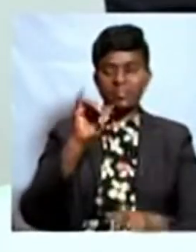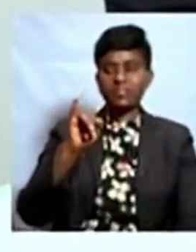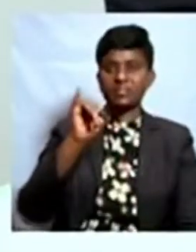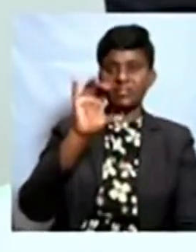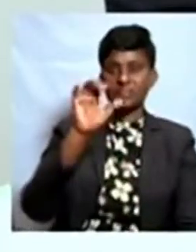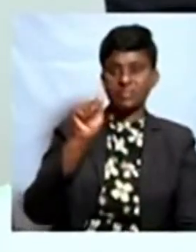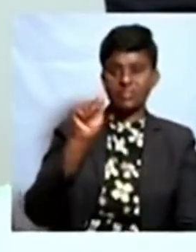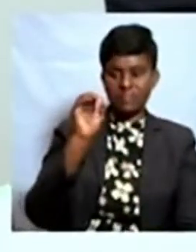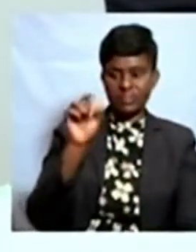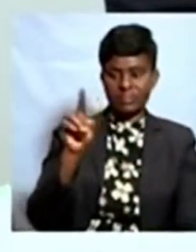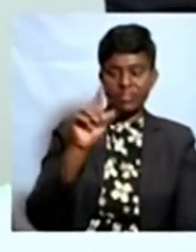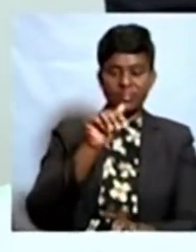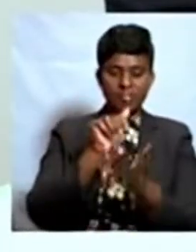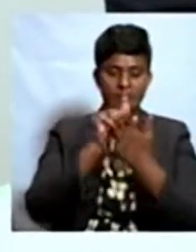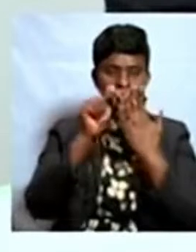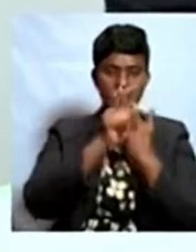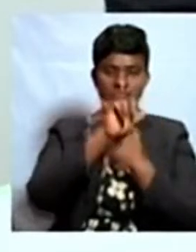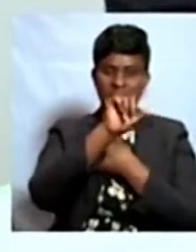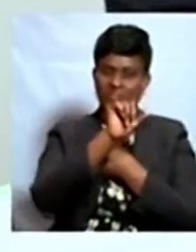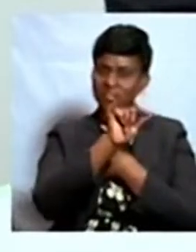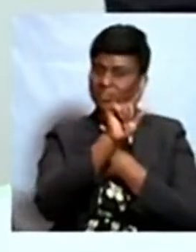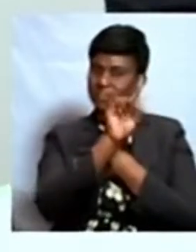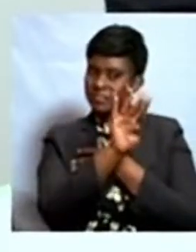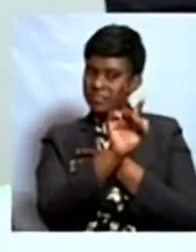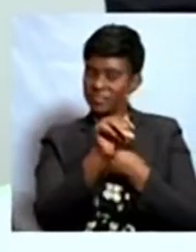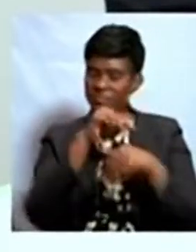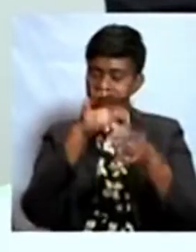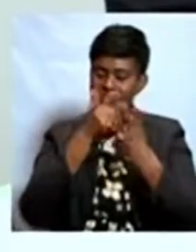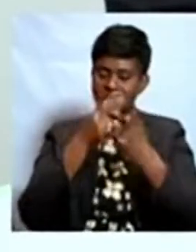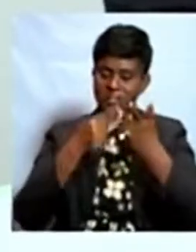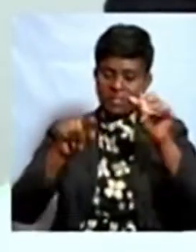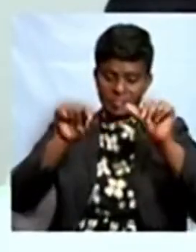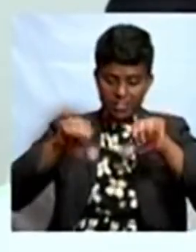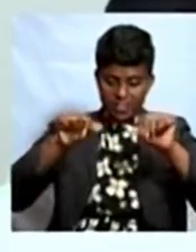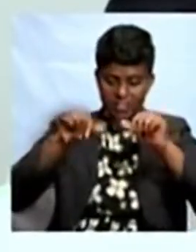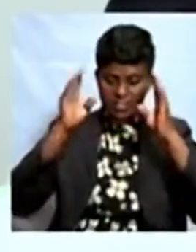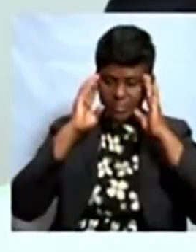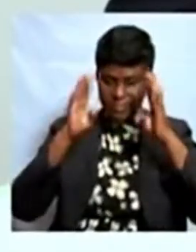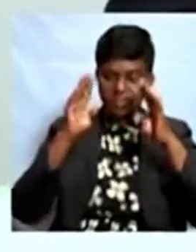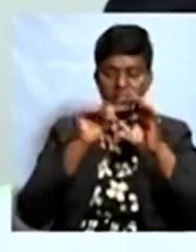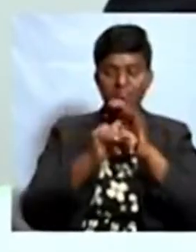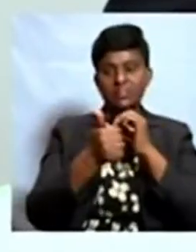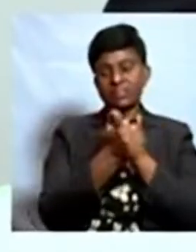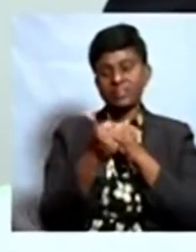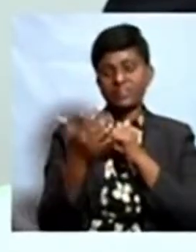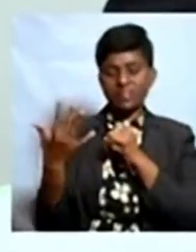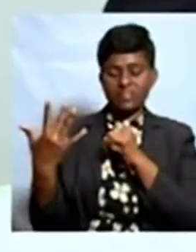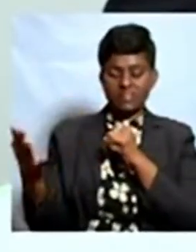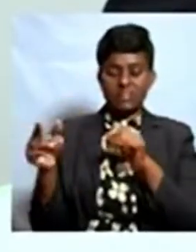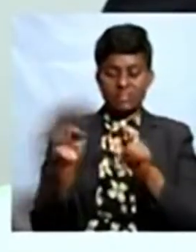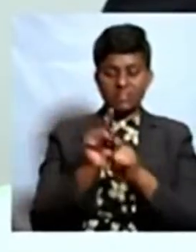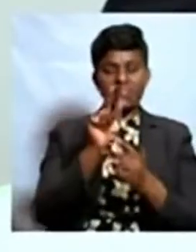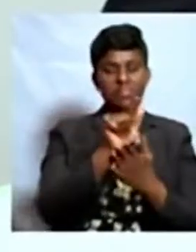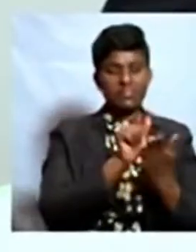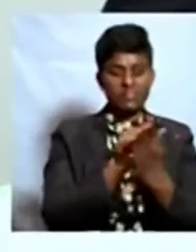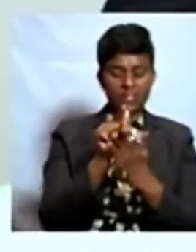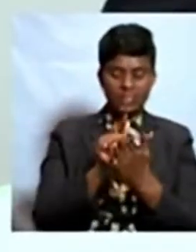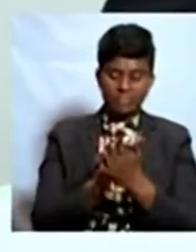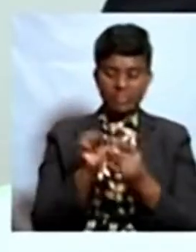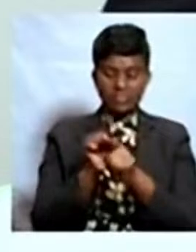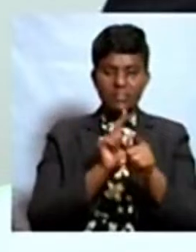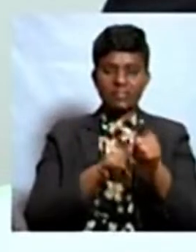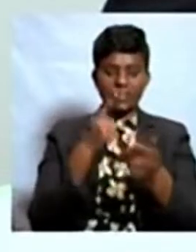audit in August 2024. The audit will focus on, among other things, legislation, which